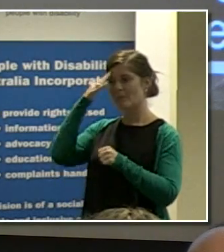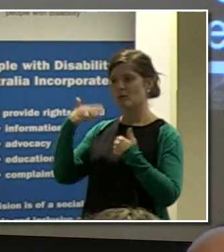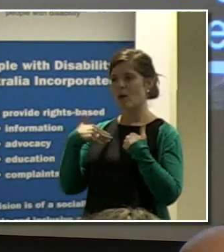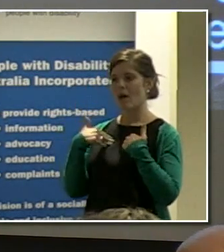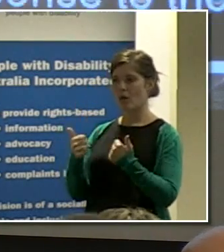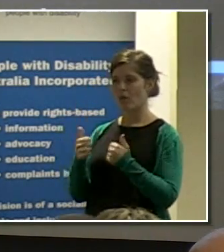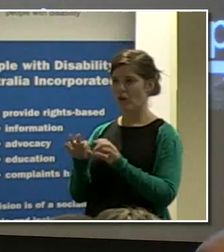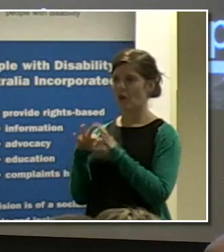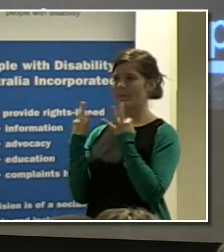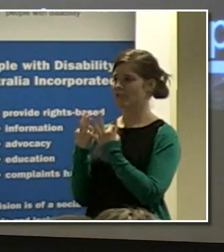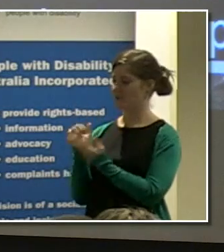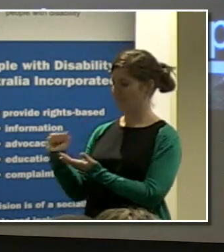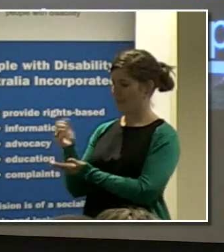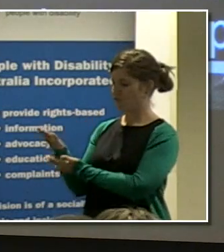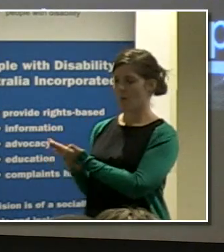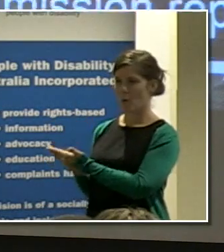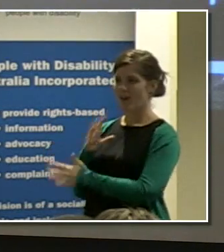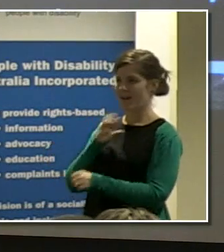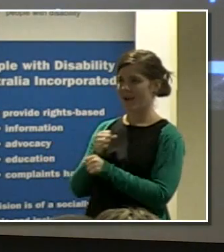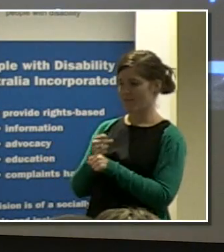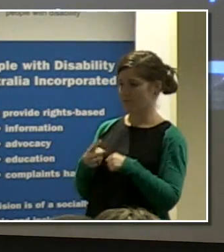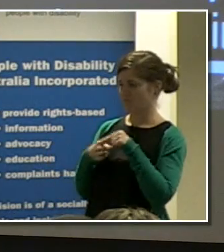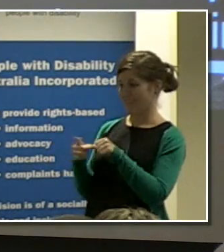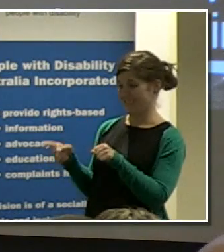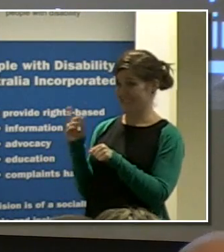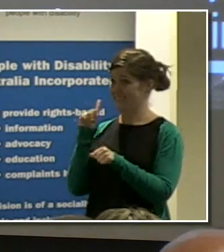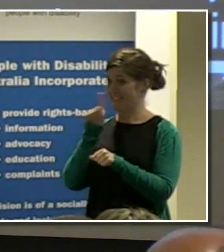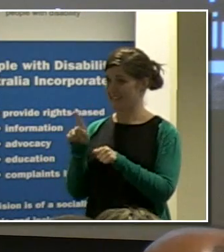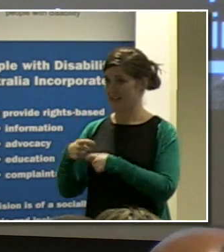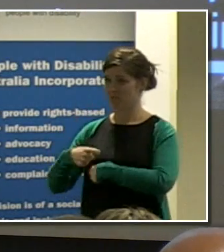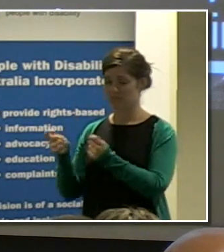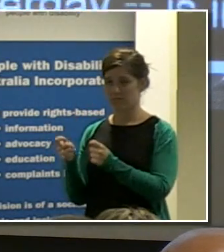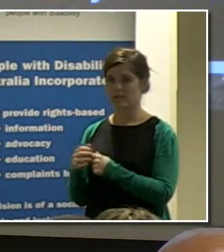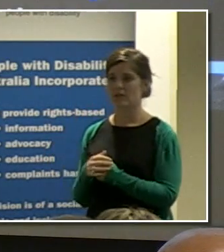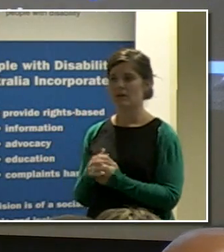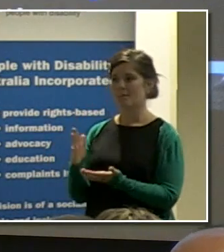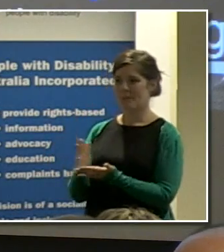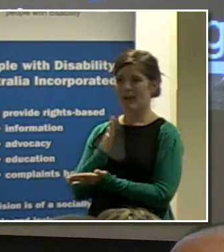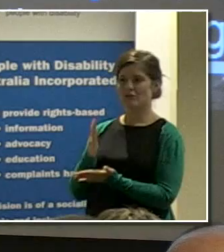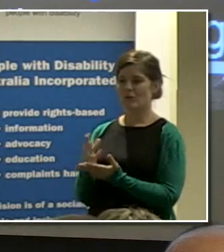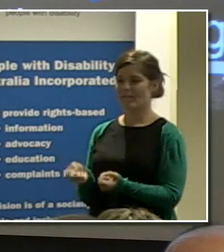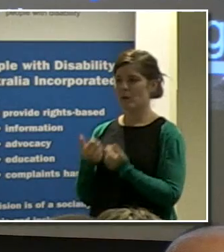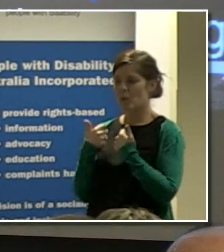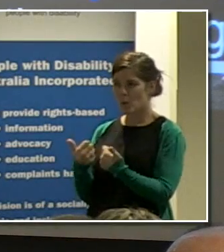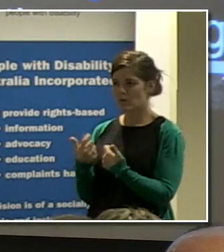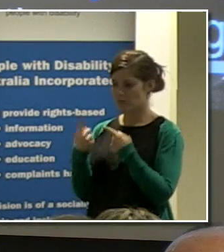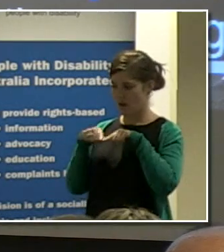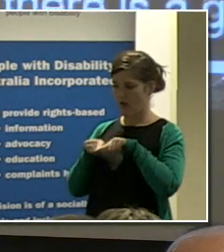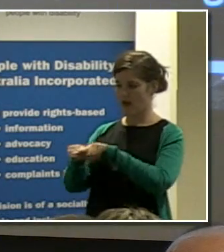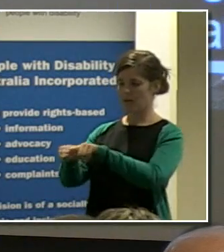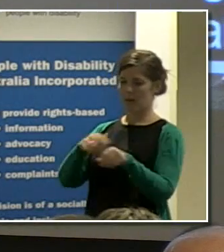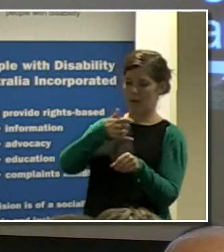yesterday, is in making sure that there is a good alignment between the clinical